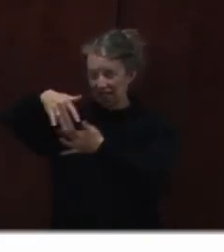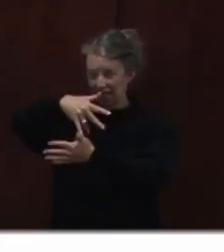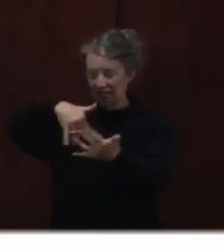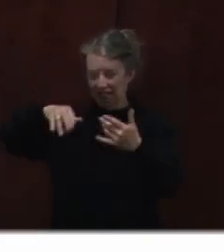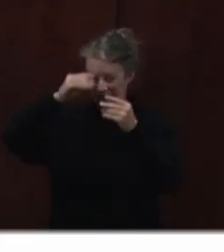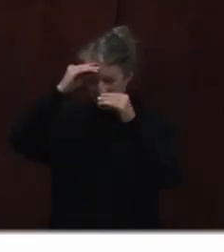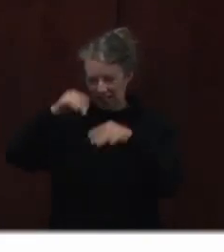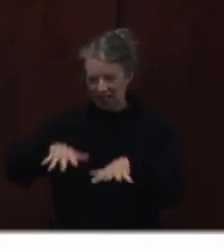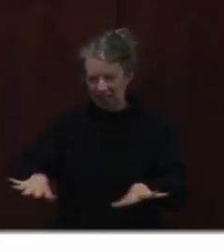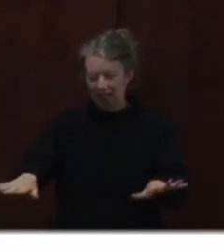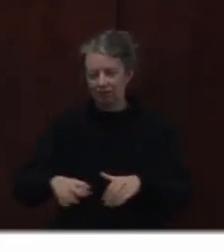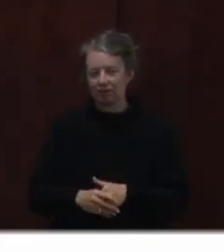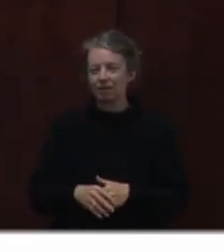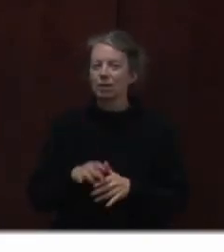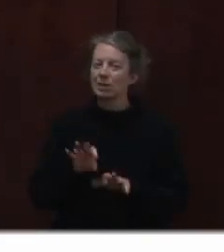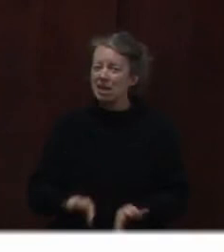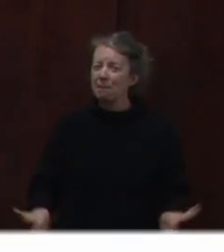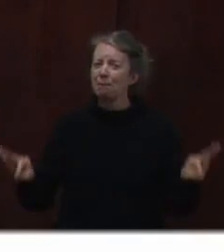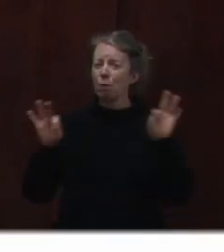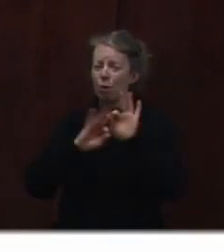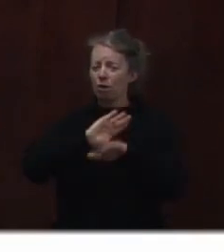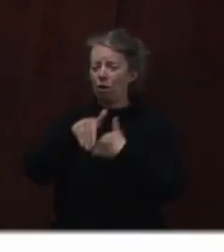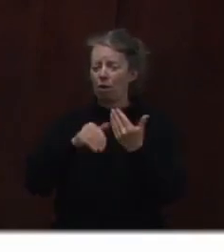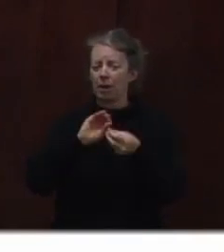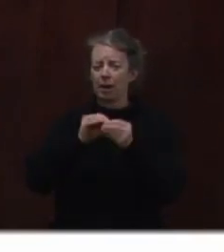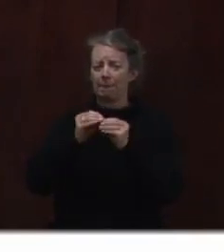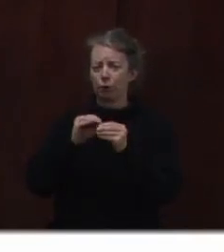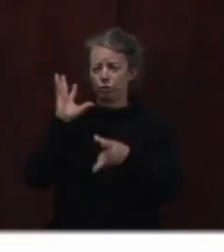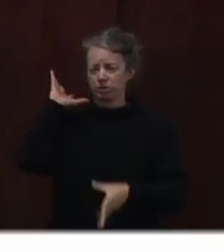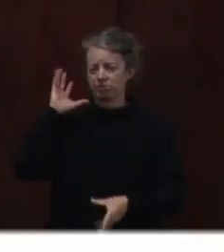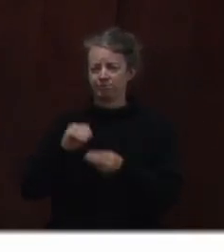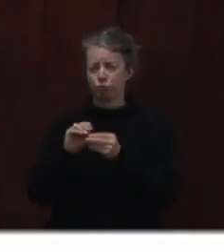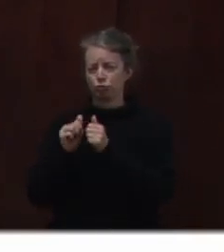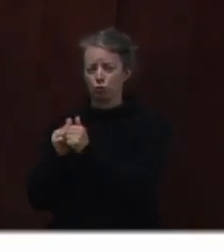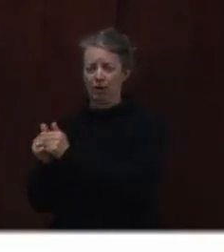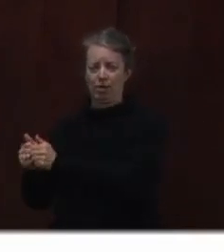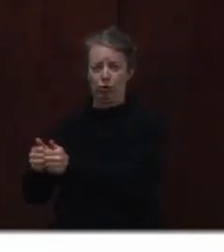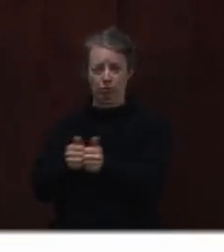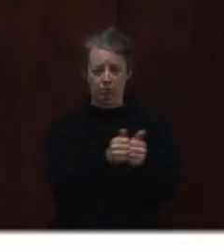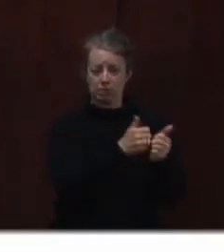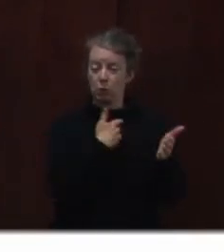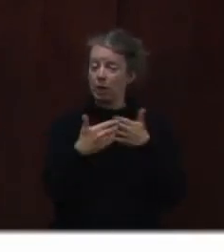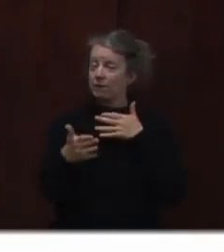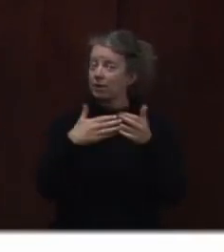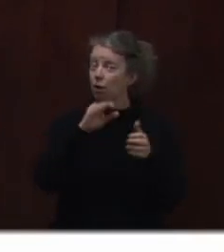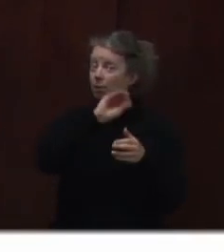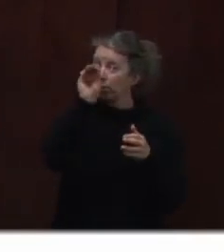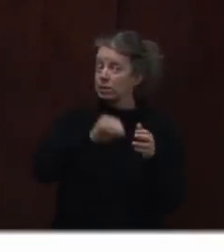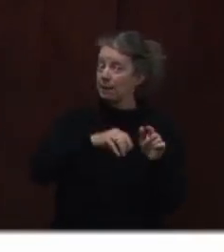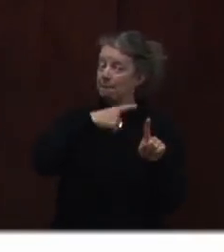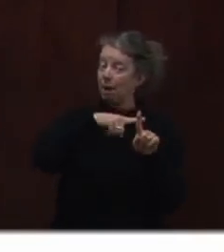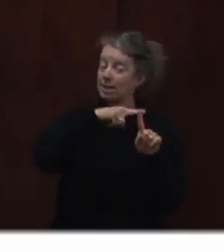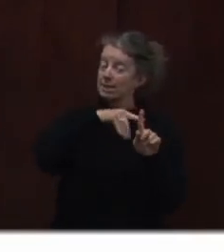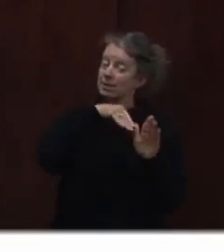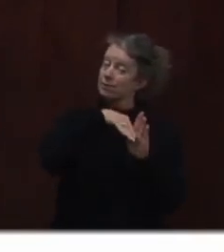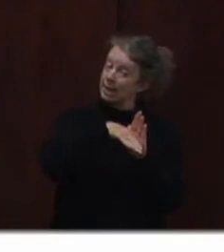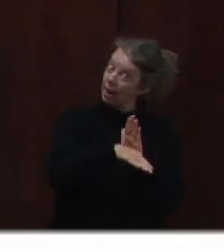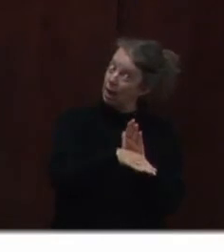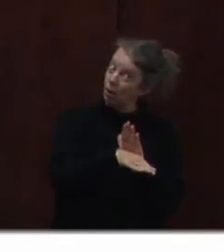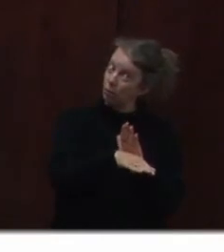you have to look at all of this together, because while our percent positivity continues to go down, and it is under